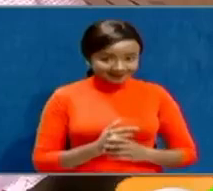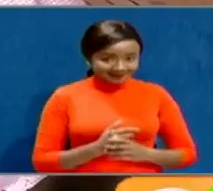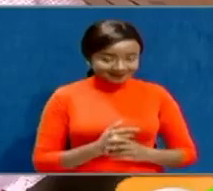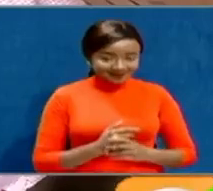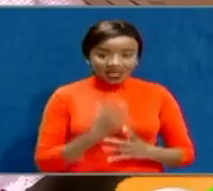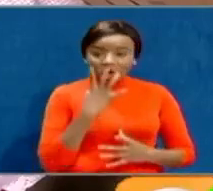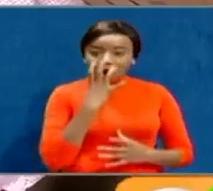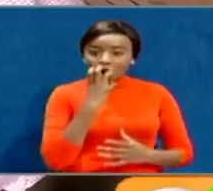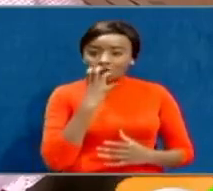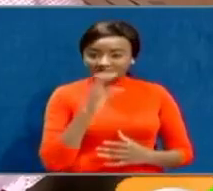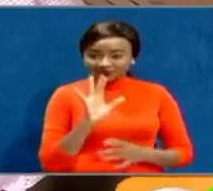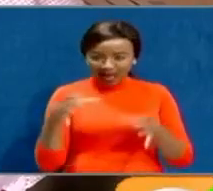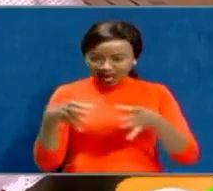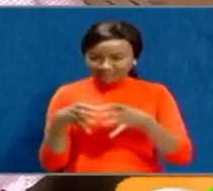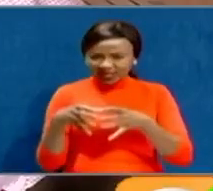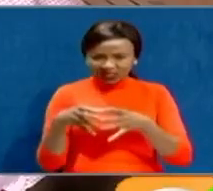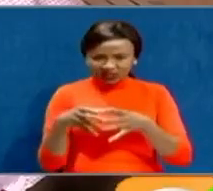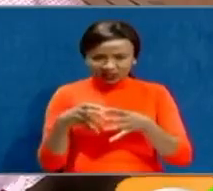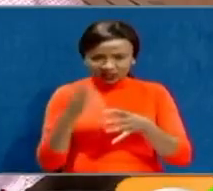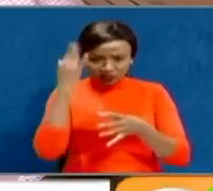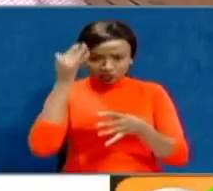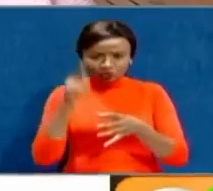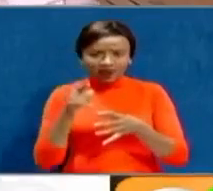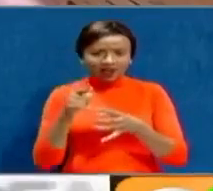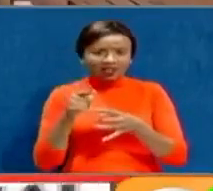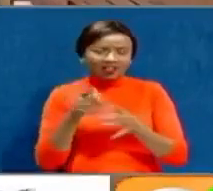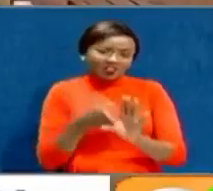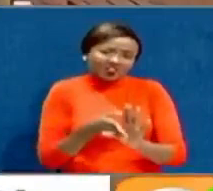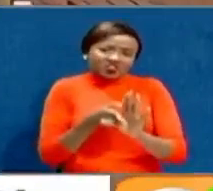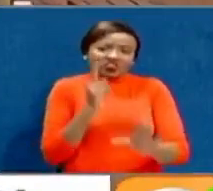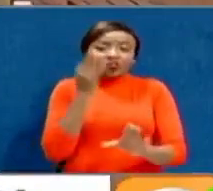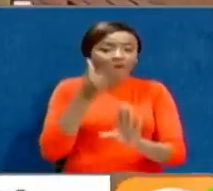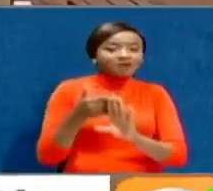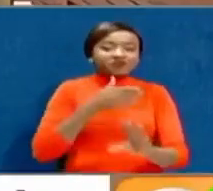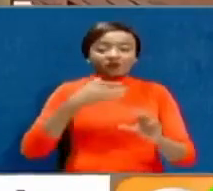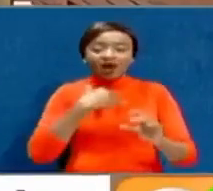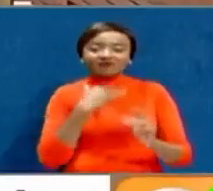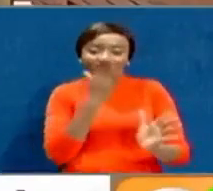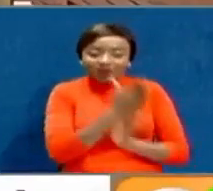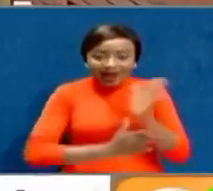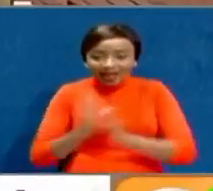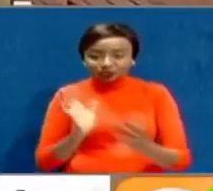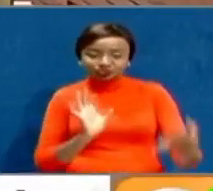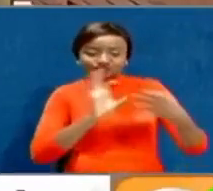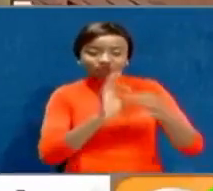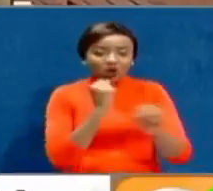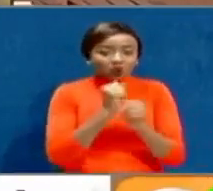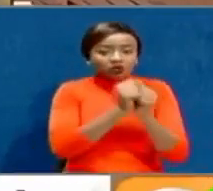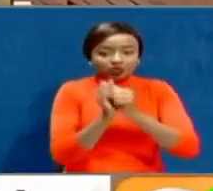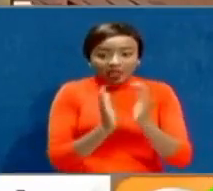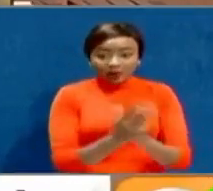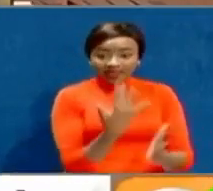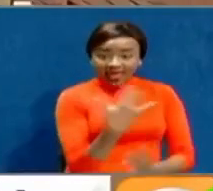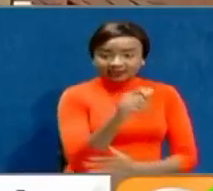Okay, so Telkom Kenya has opted out of a planned merger with rival Airtel Kenya. The firms cite numerous hurdles that